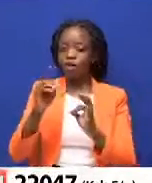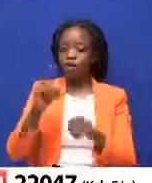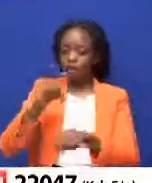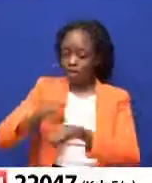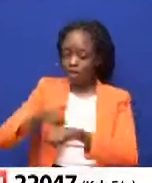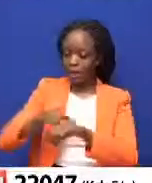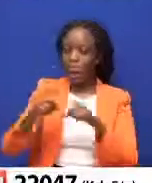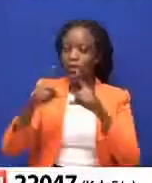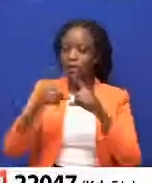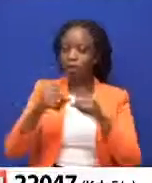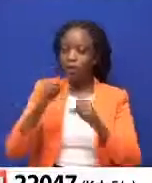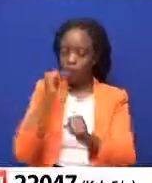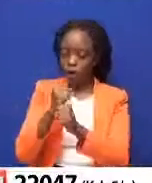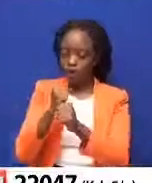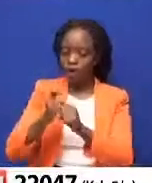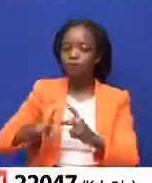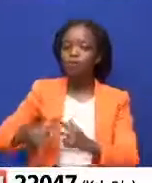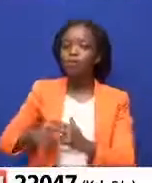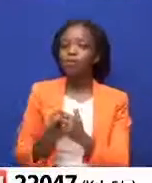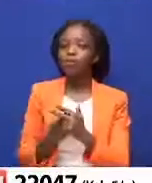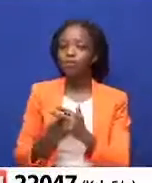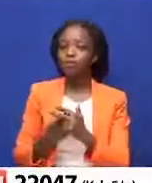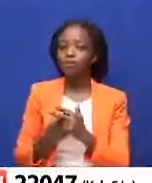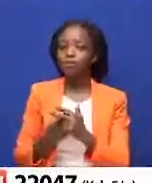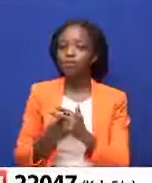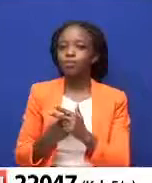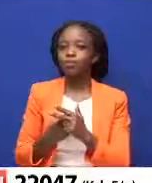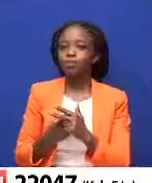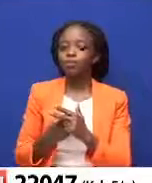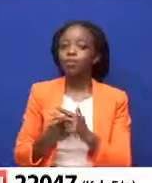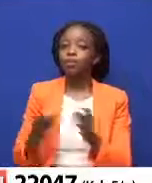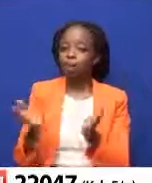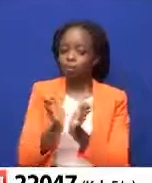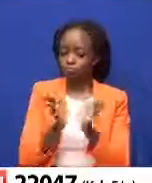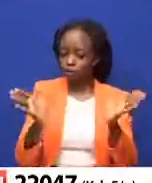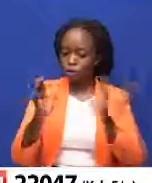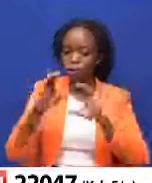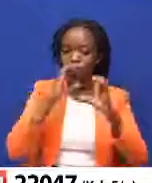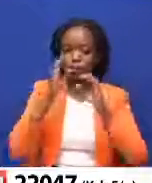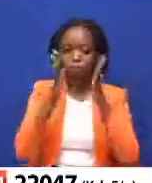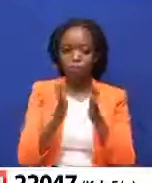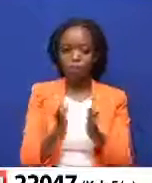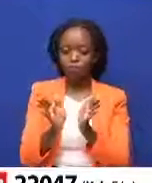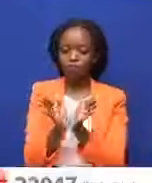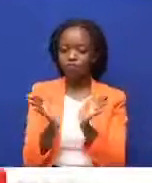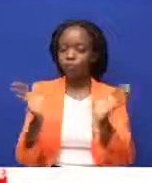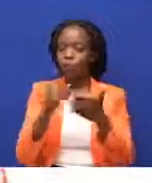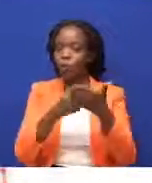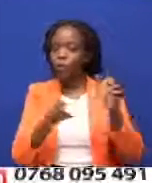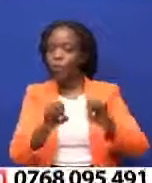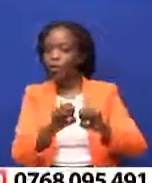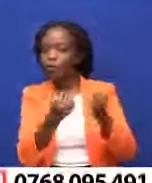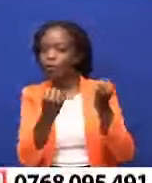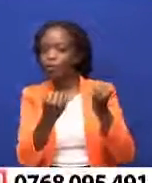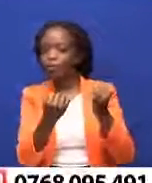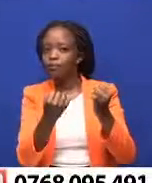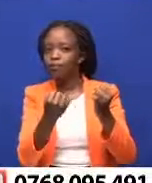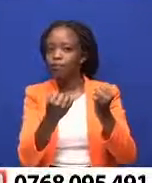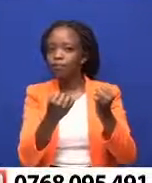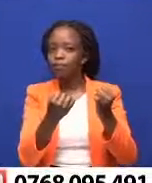work has begun. And what we had happens a moribund secretary, secretary general, the spokesperson of the party. And what happens to the